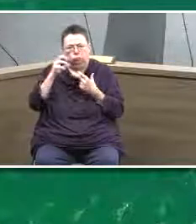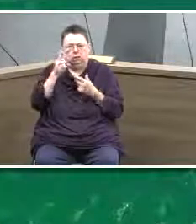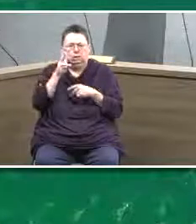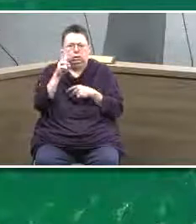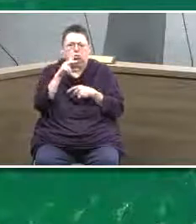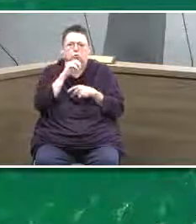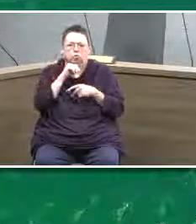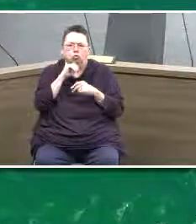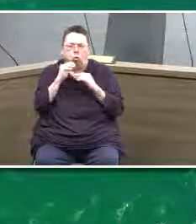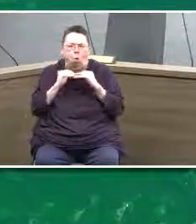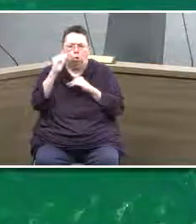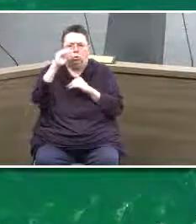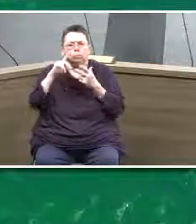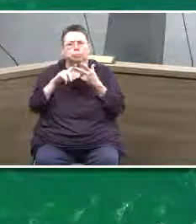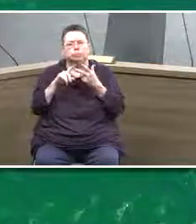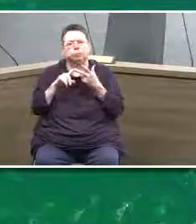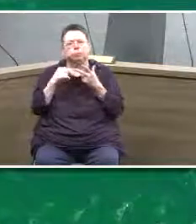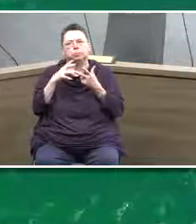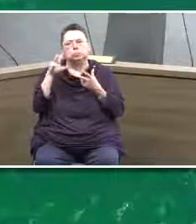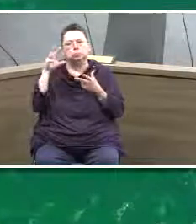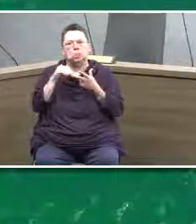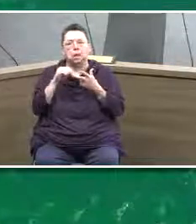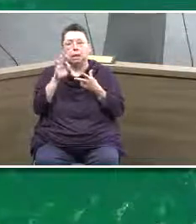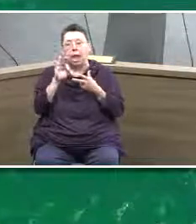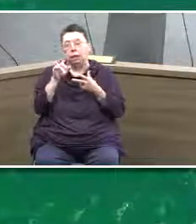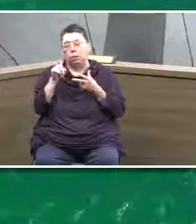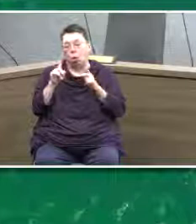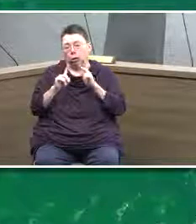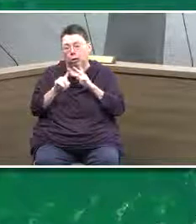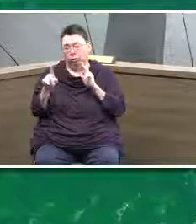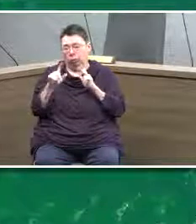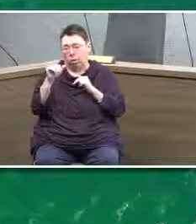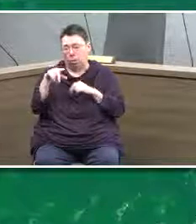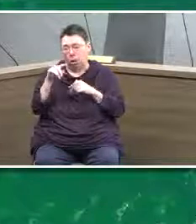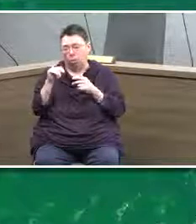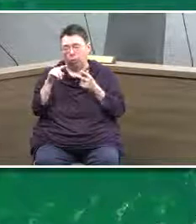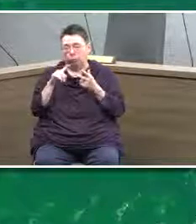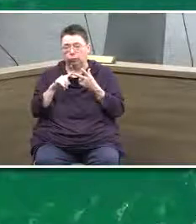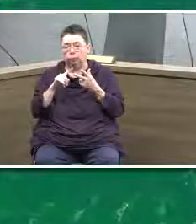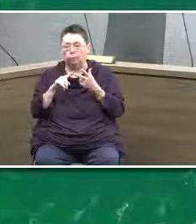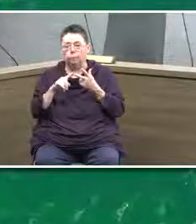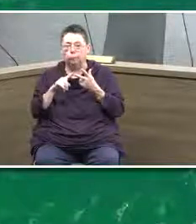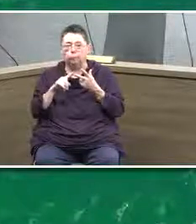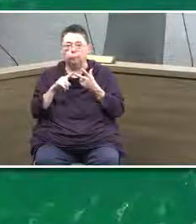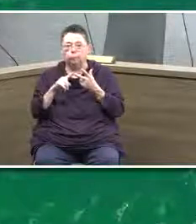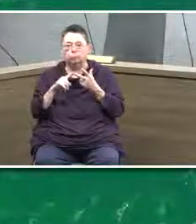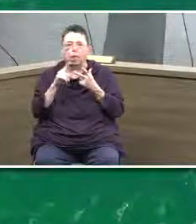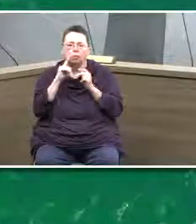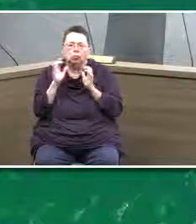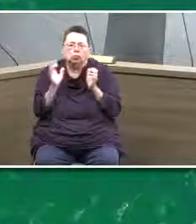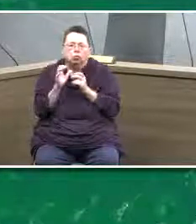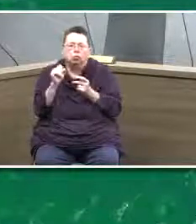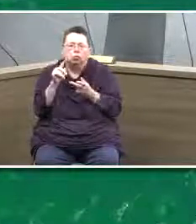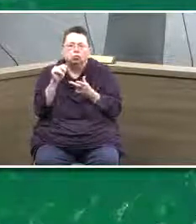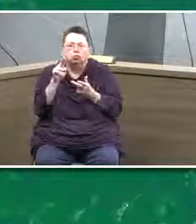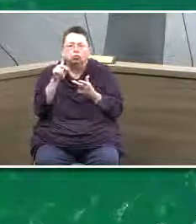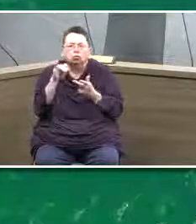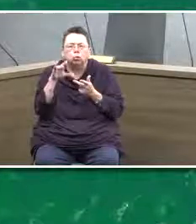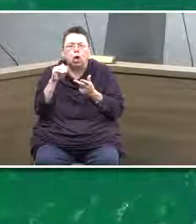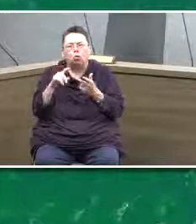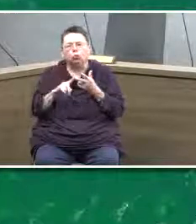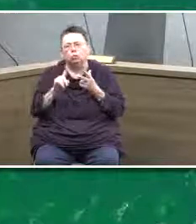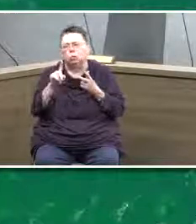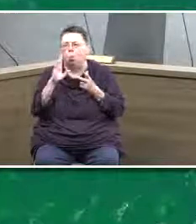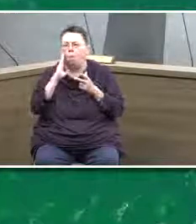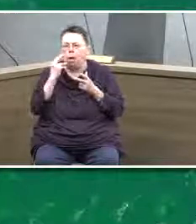older and consists of a total of 91 units of efficiencies or studios and